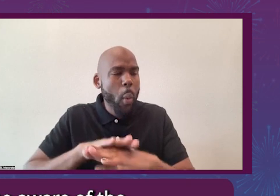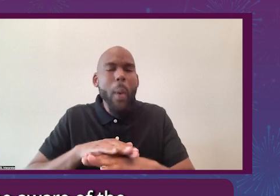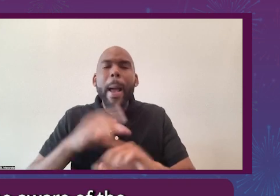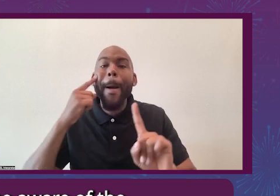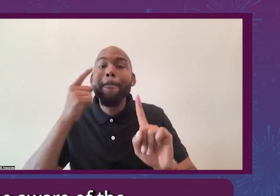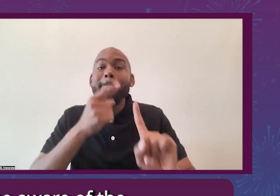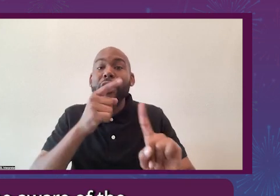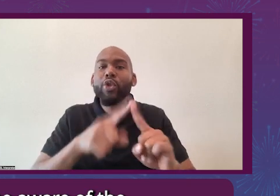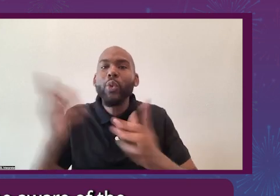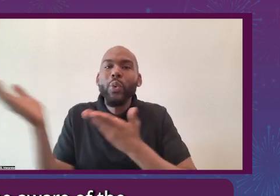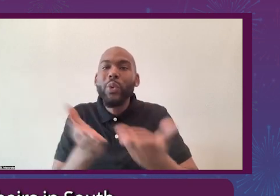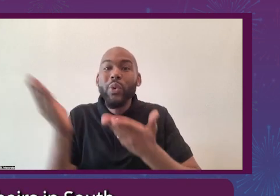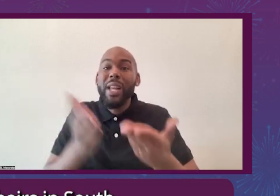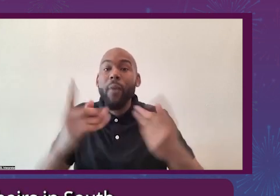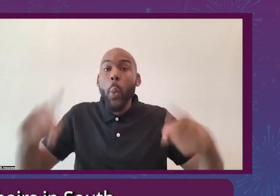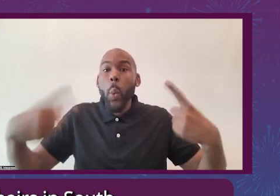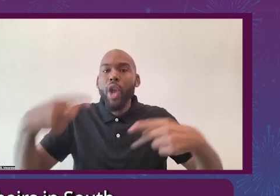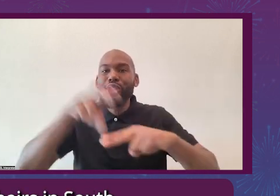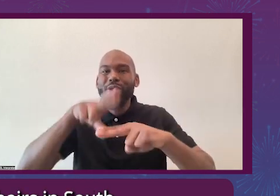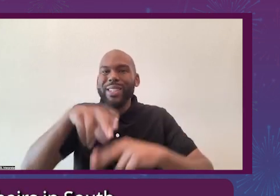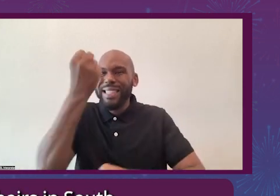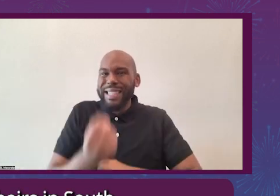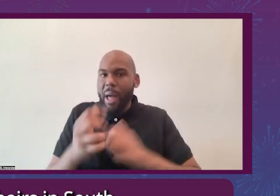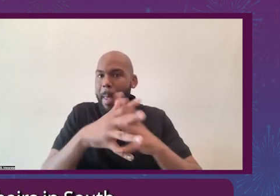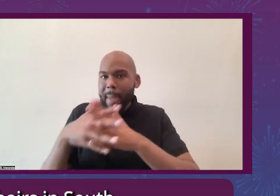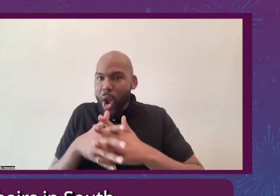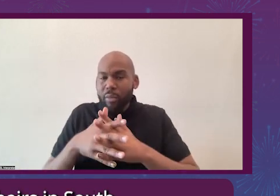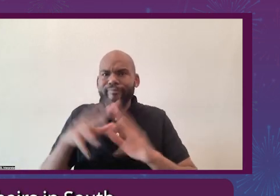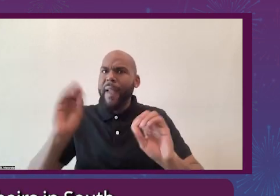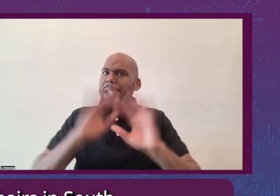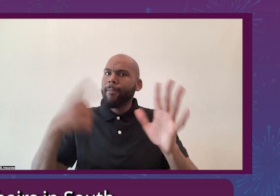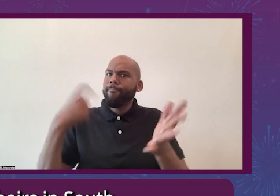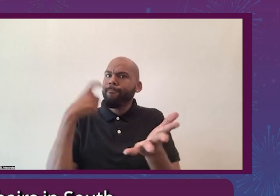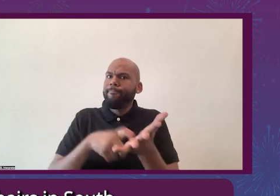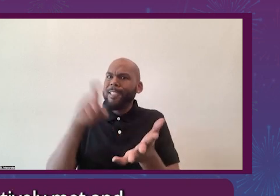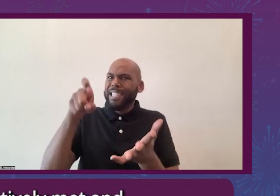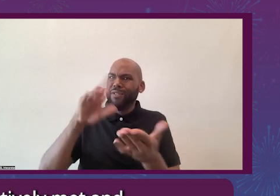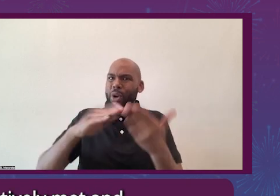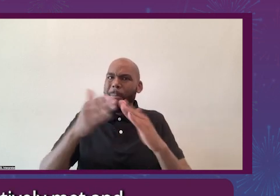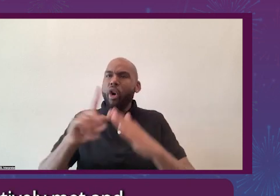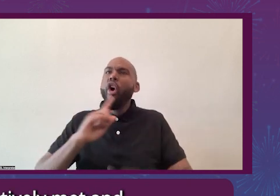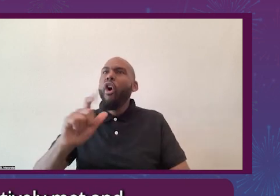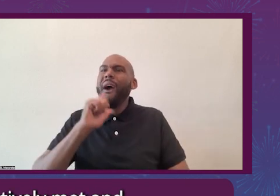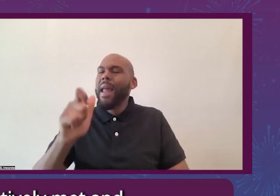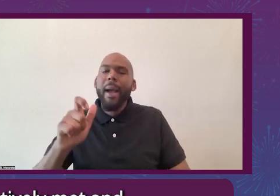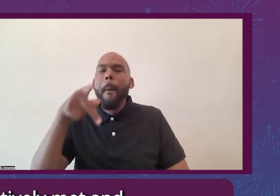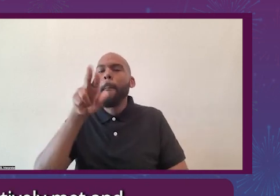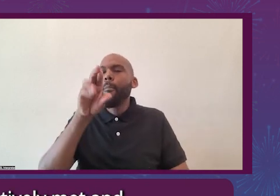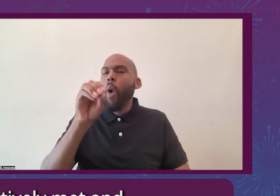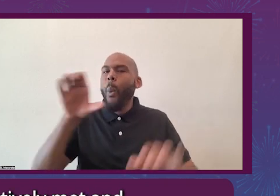when I participated on a mission to deliver wheelchairs in South America. It became clear to me that the needs of our community are